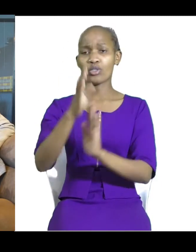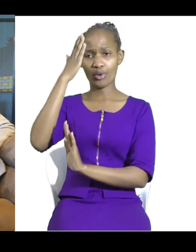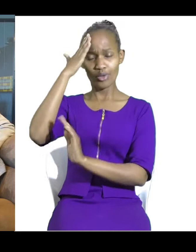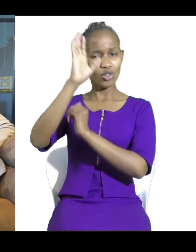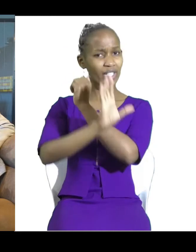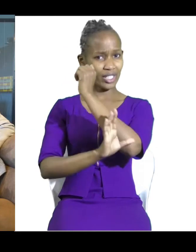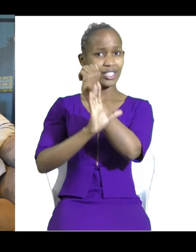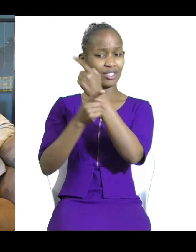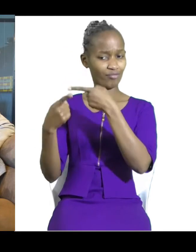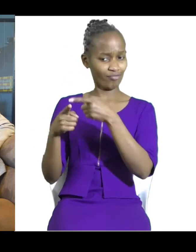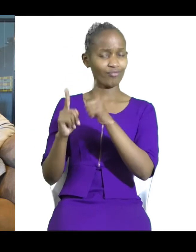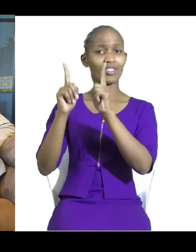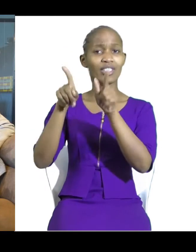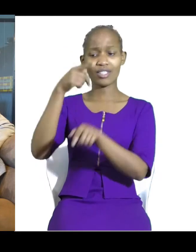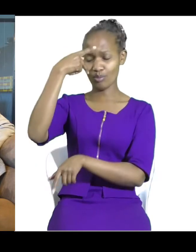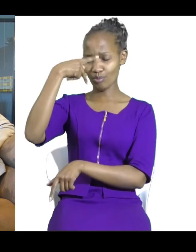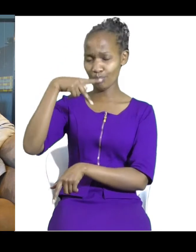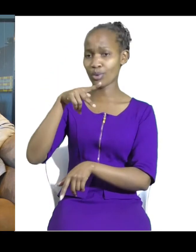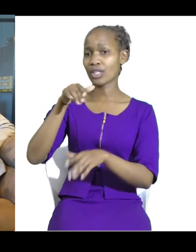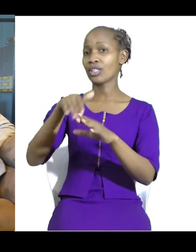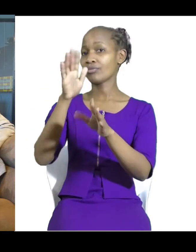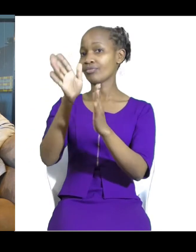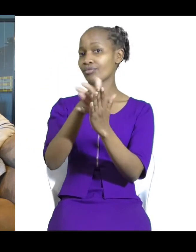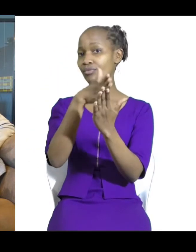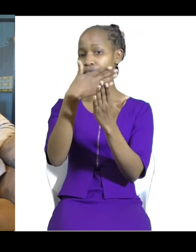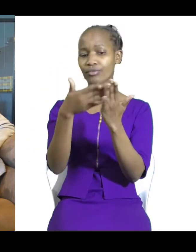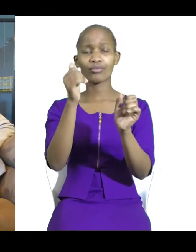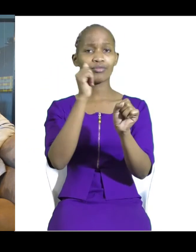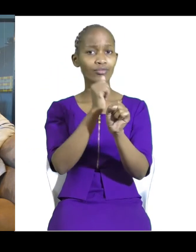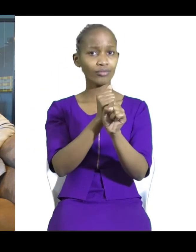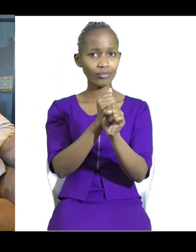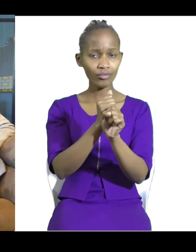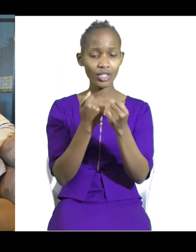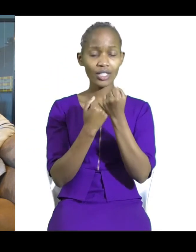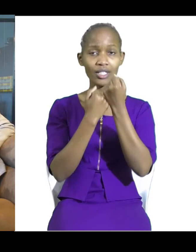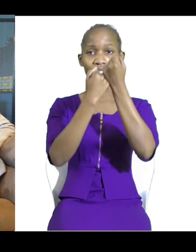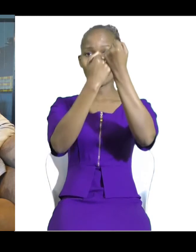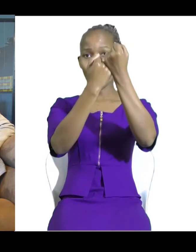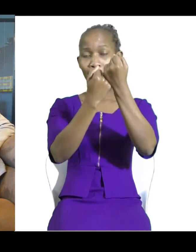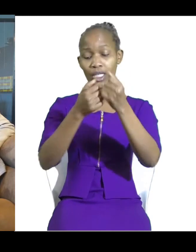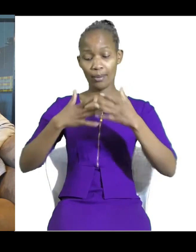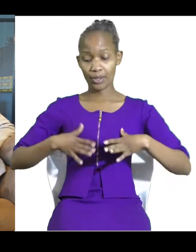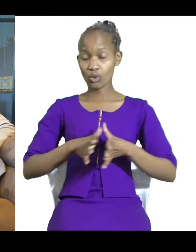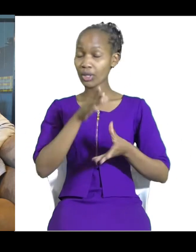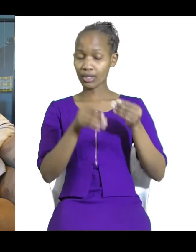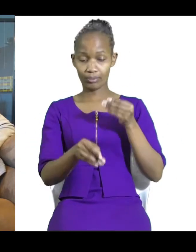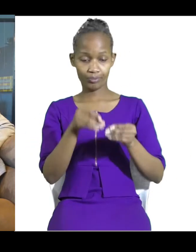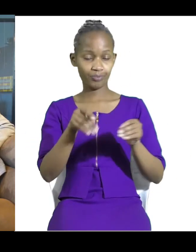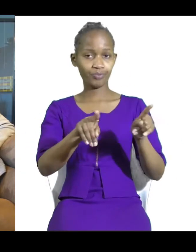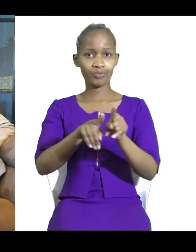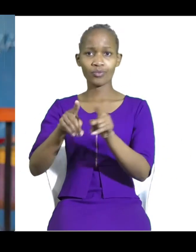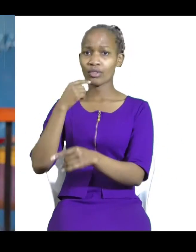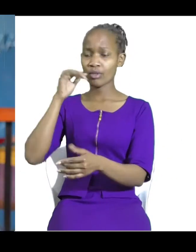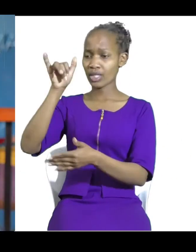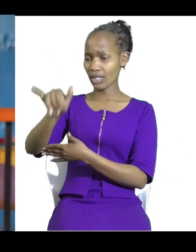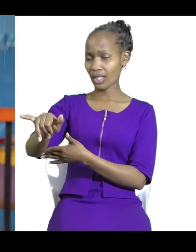in itself and the policy with regard to legal framework is actually robust, and it supports persons with disabilities.